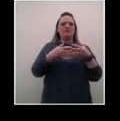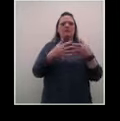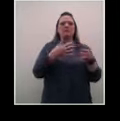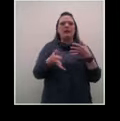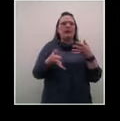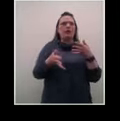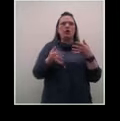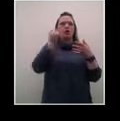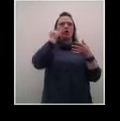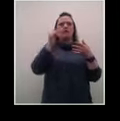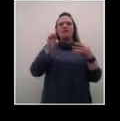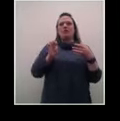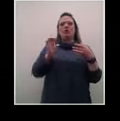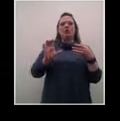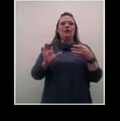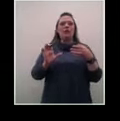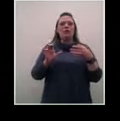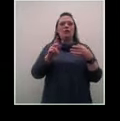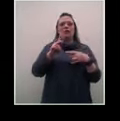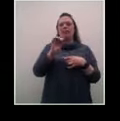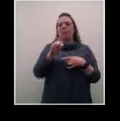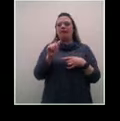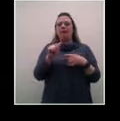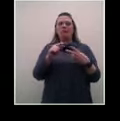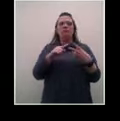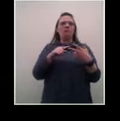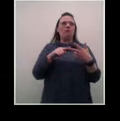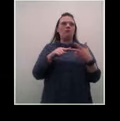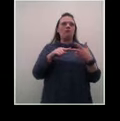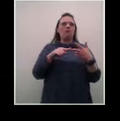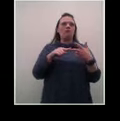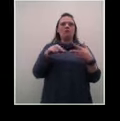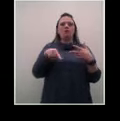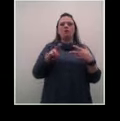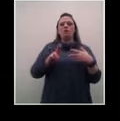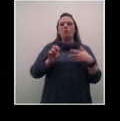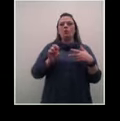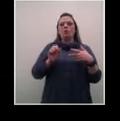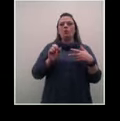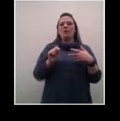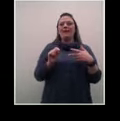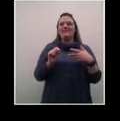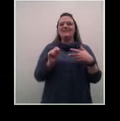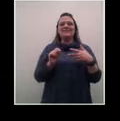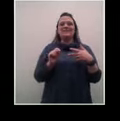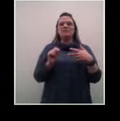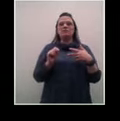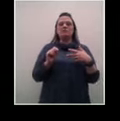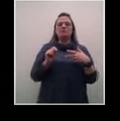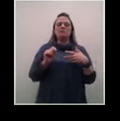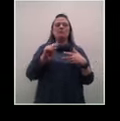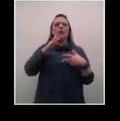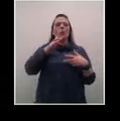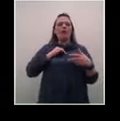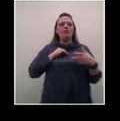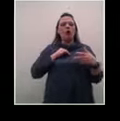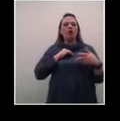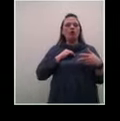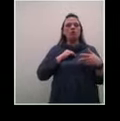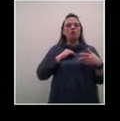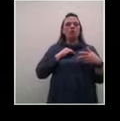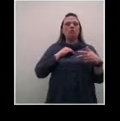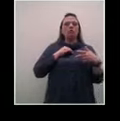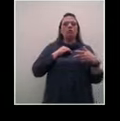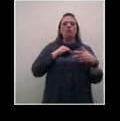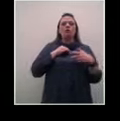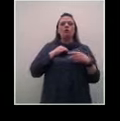by Erie County, Kaleida Health, the Quest test site that is at the Walmart. We had reports